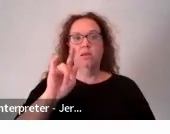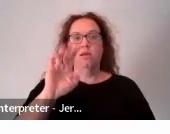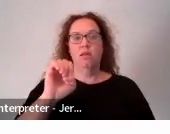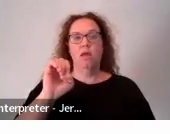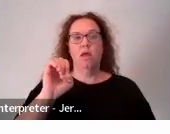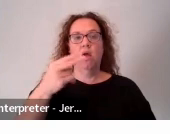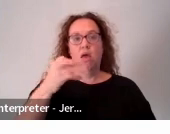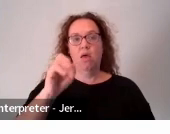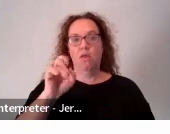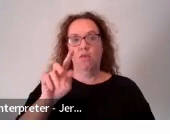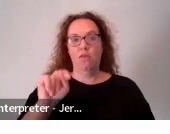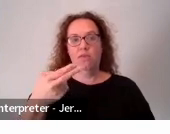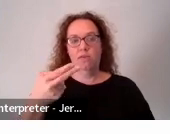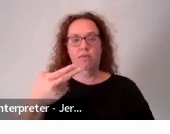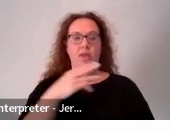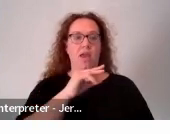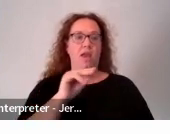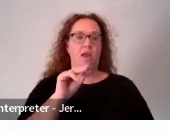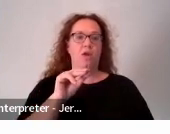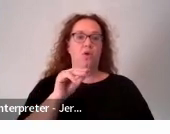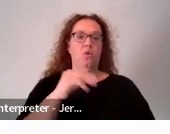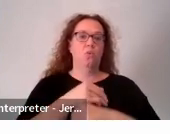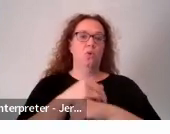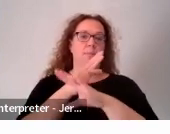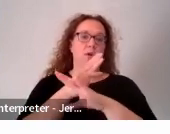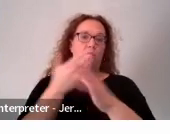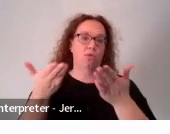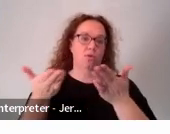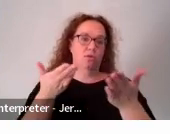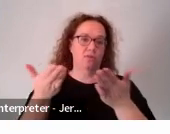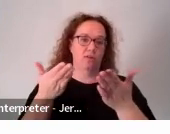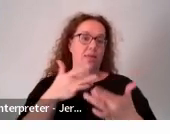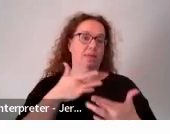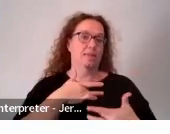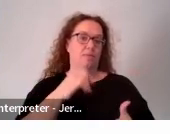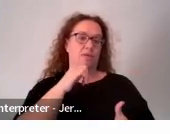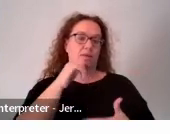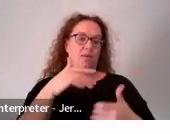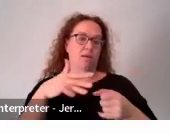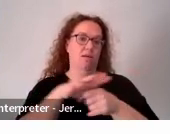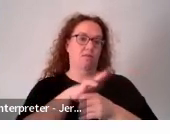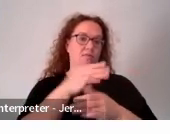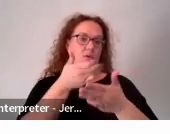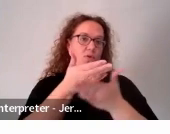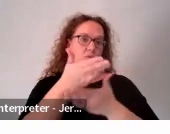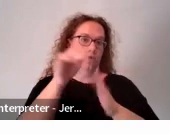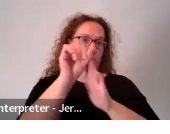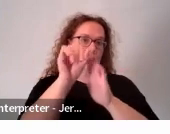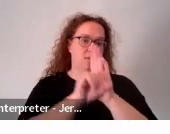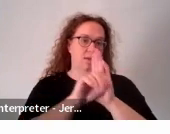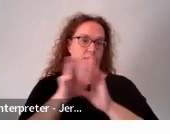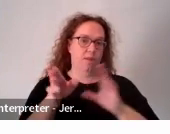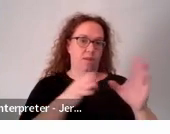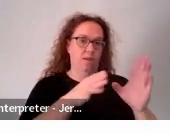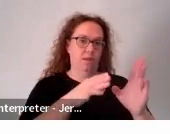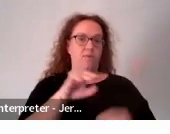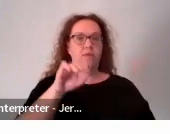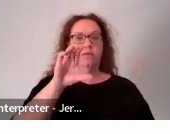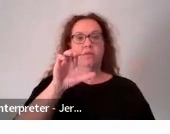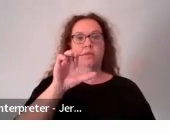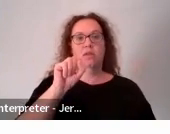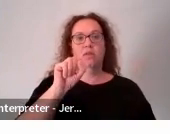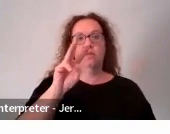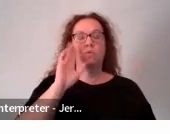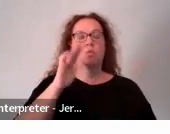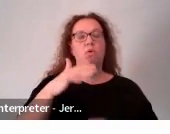support services. Those are not typically available through state plan services, and the CSW would cover those if